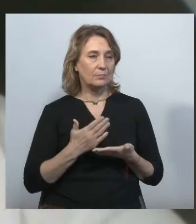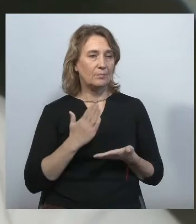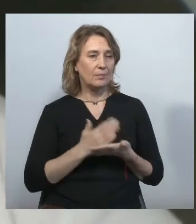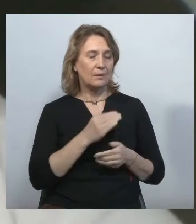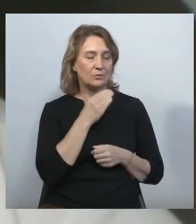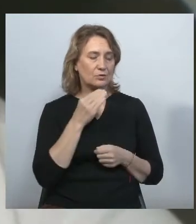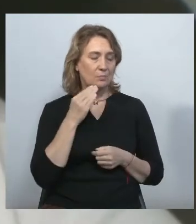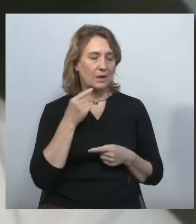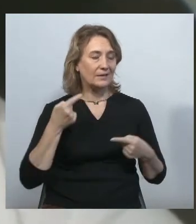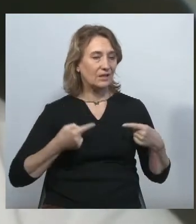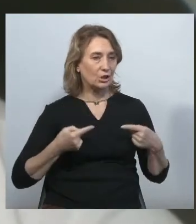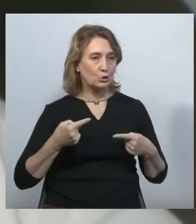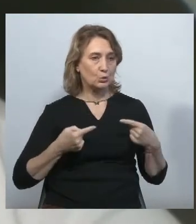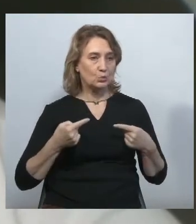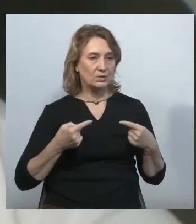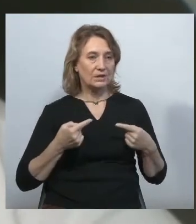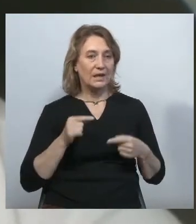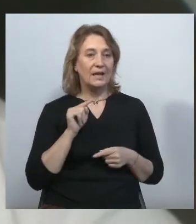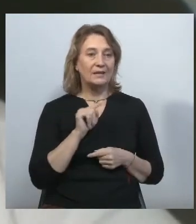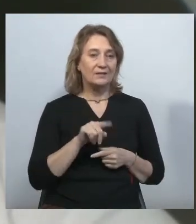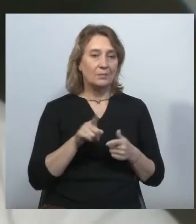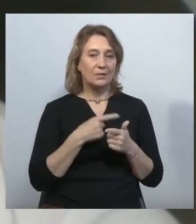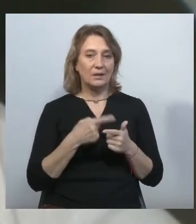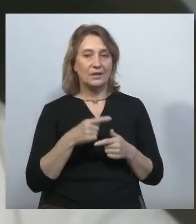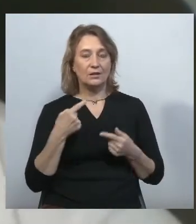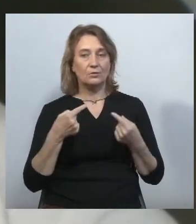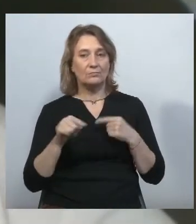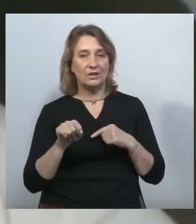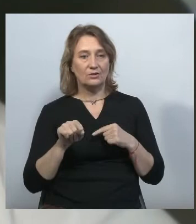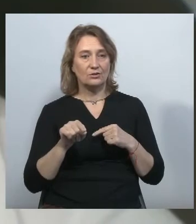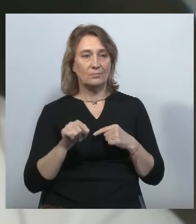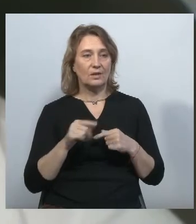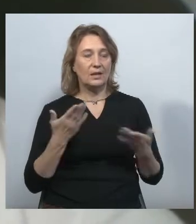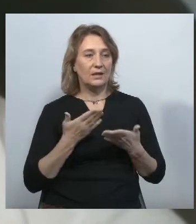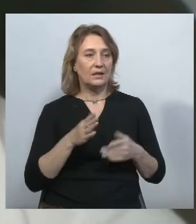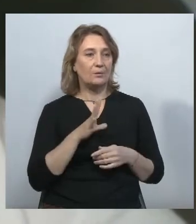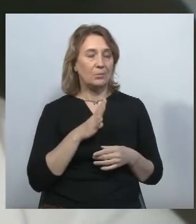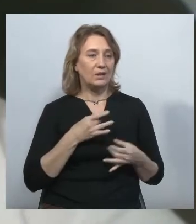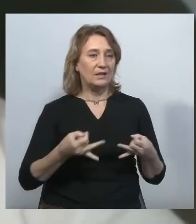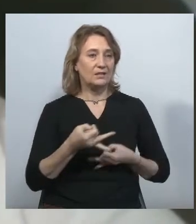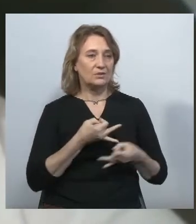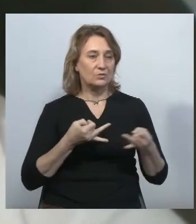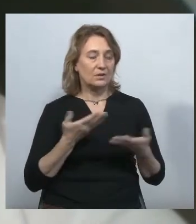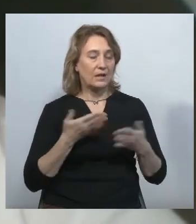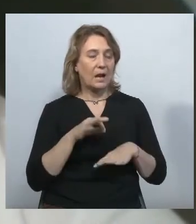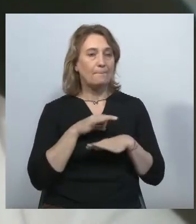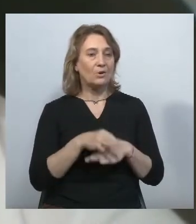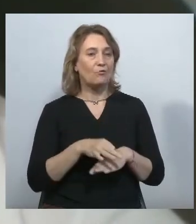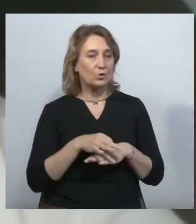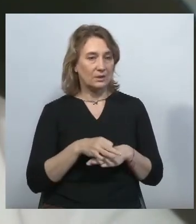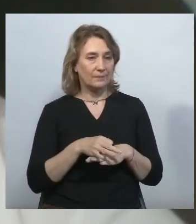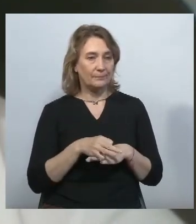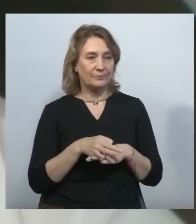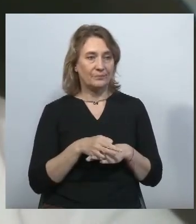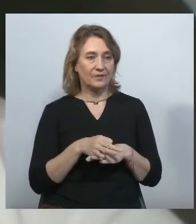We have very polarized discussions. Probably a week ago, we had a discussion which